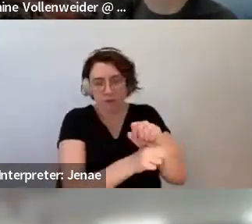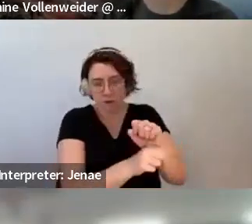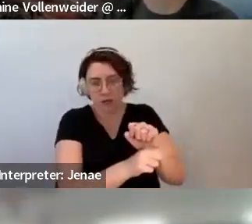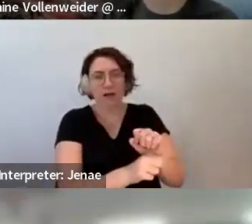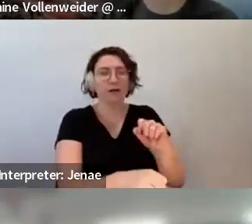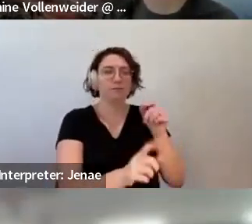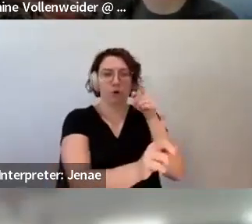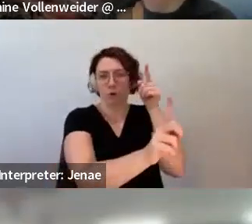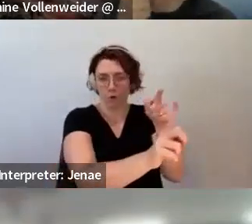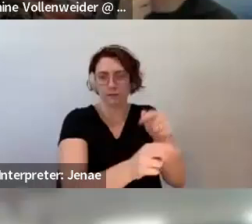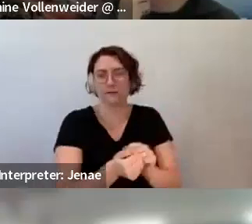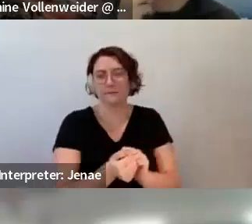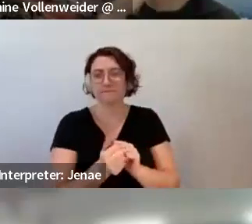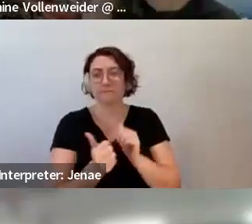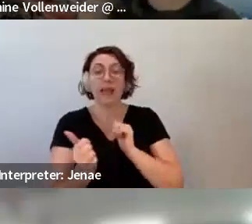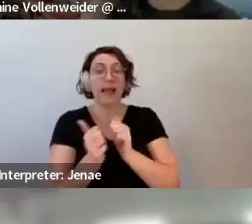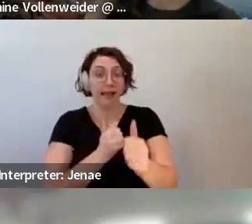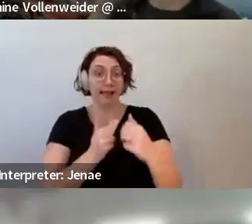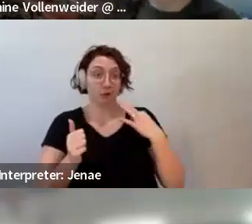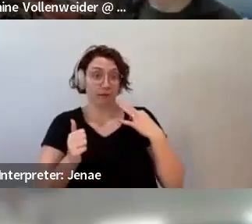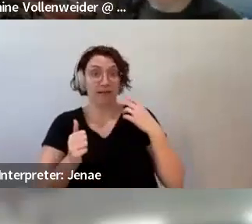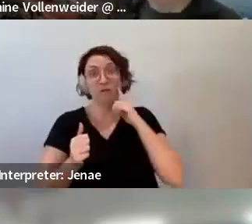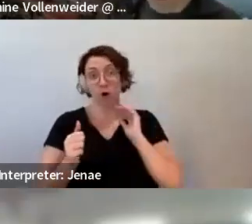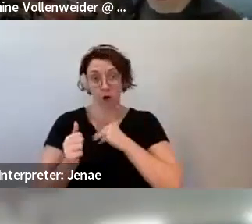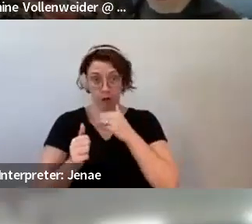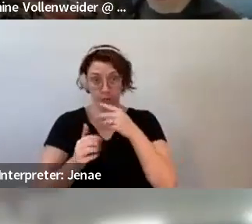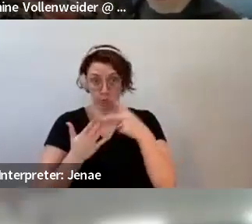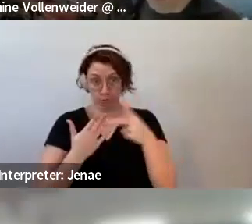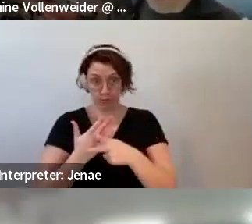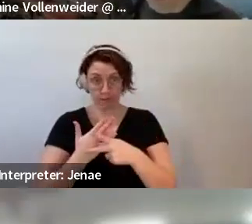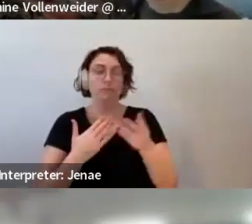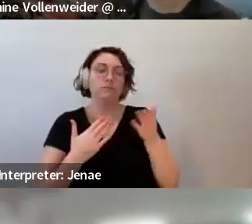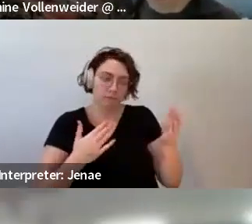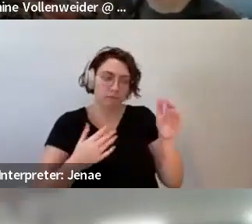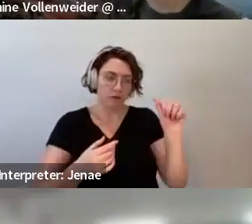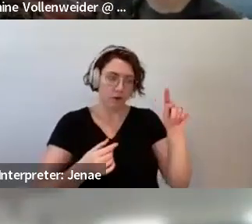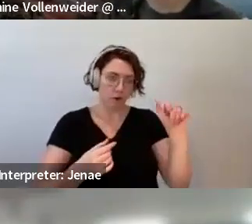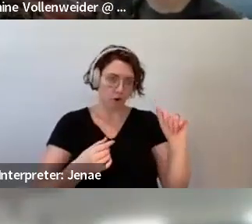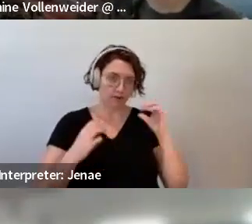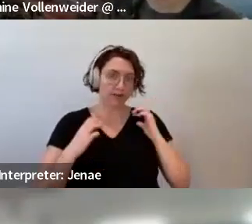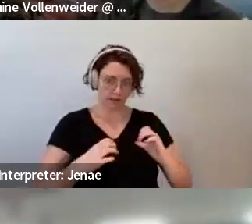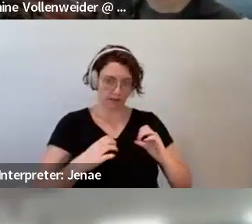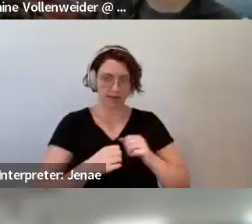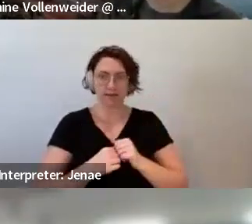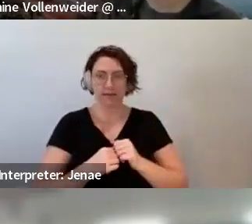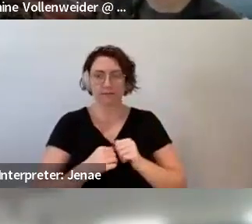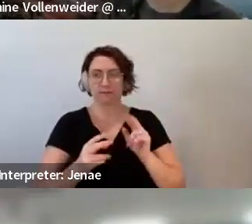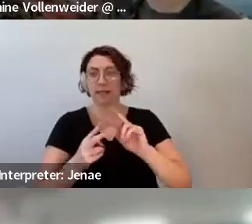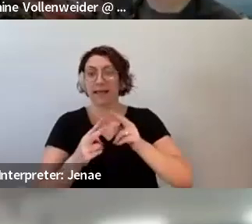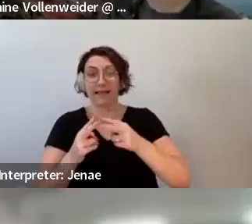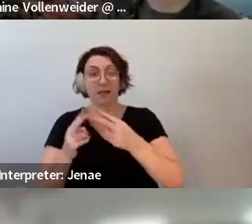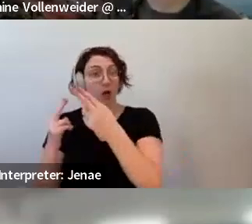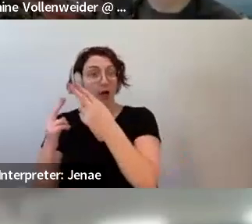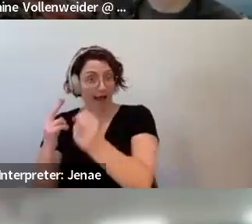the eligibility for our program is that they're an Alta Regional client, that they're either high school students,